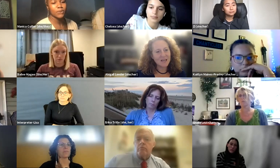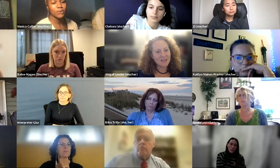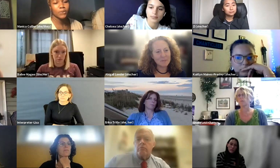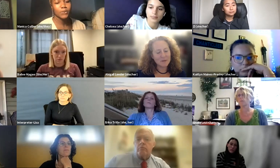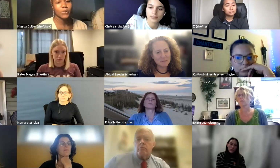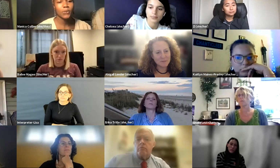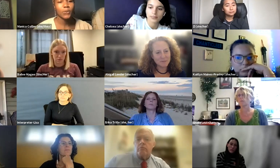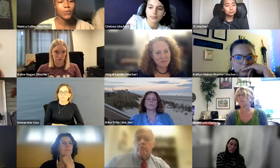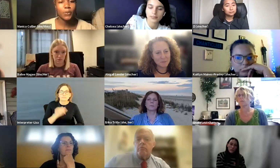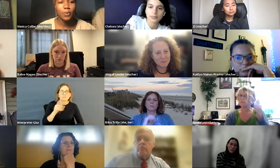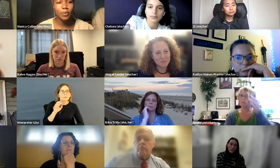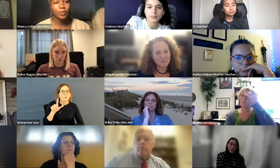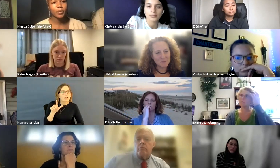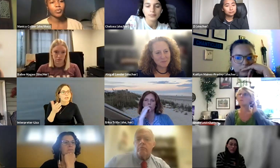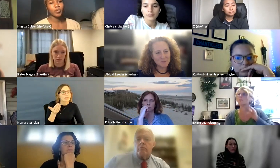April.